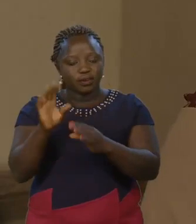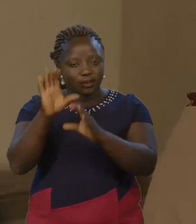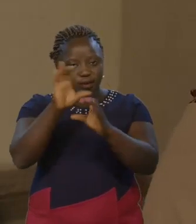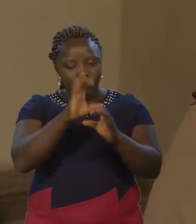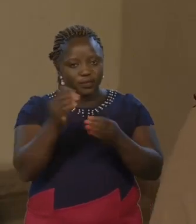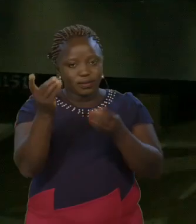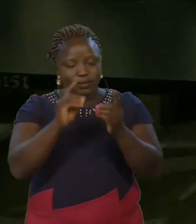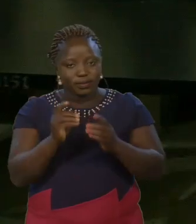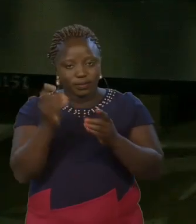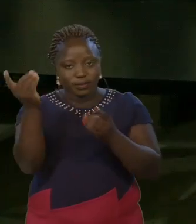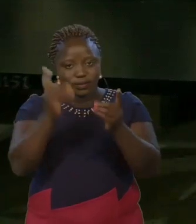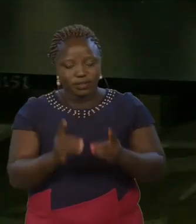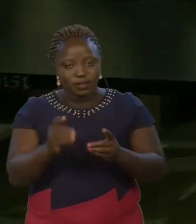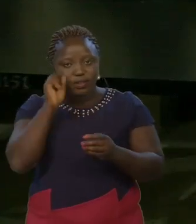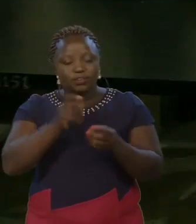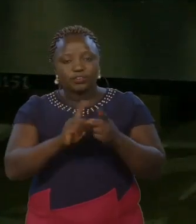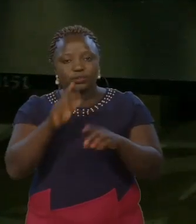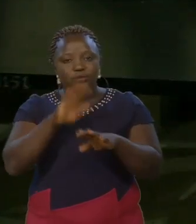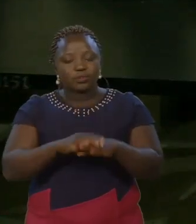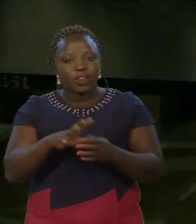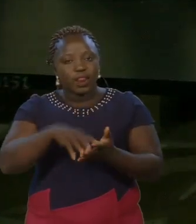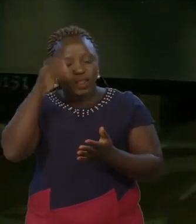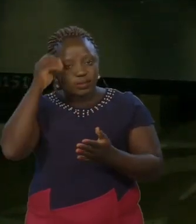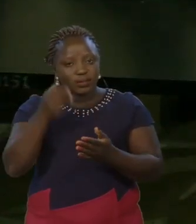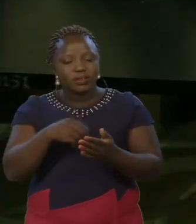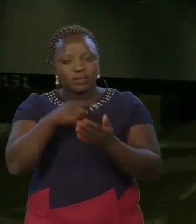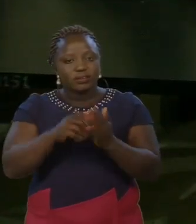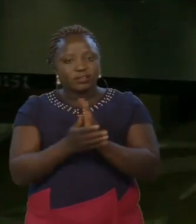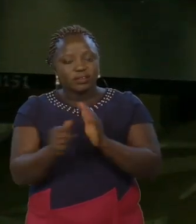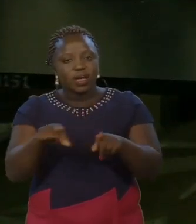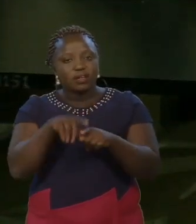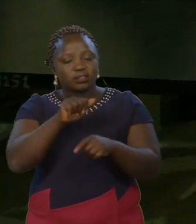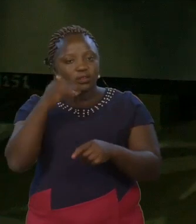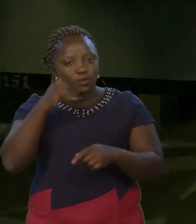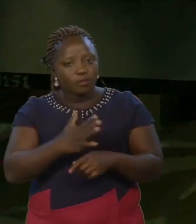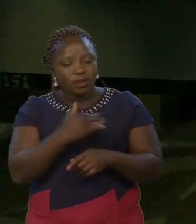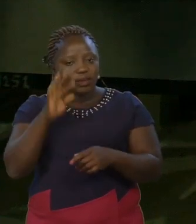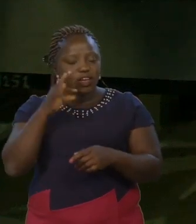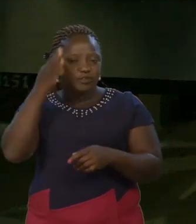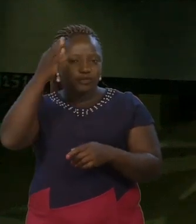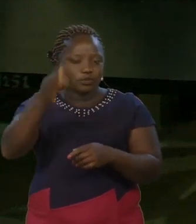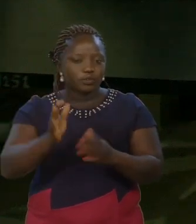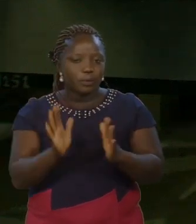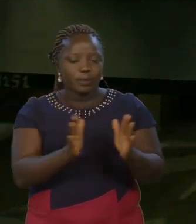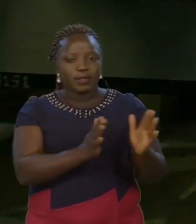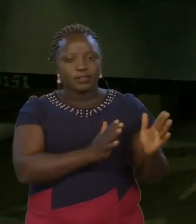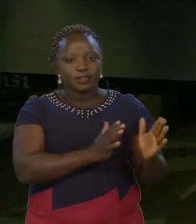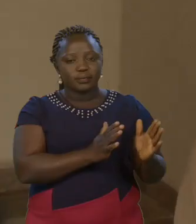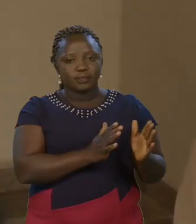and software design. She also speaks on learning such a trade as a woman and her future